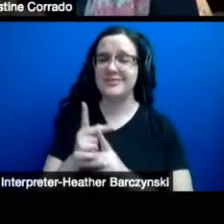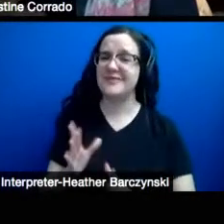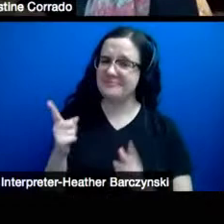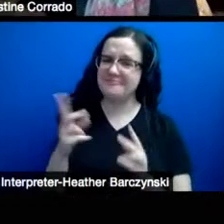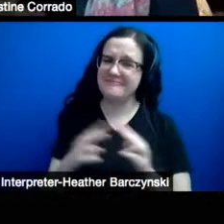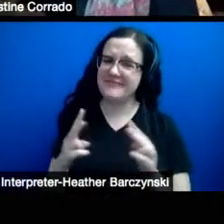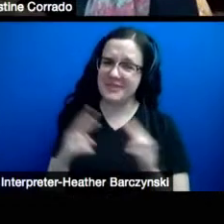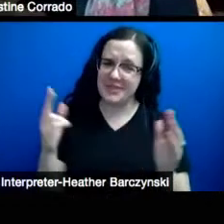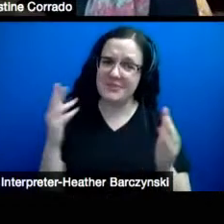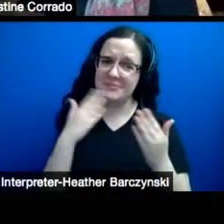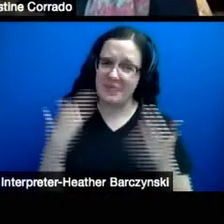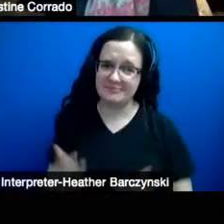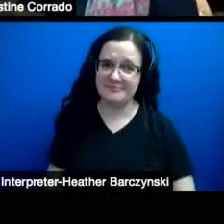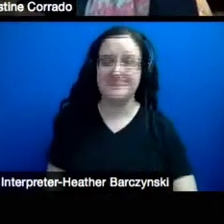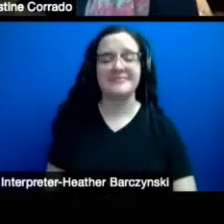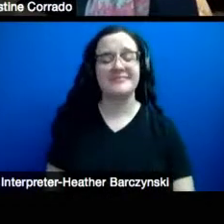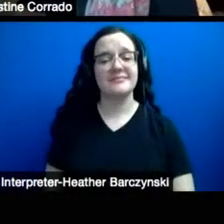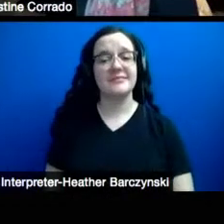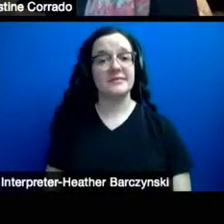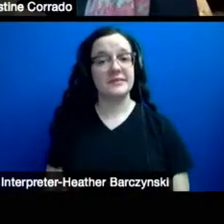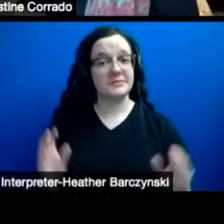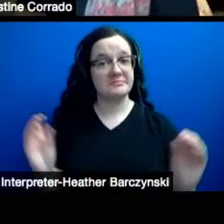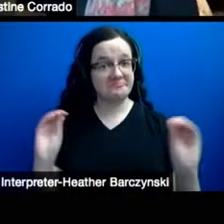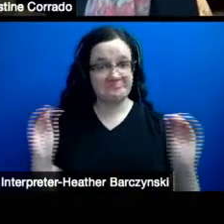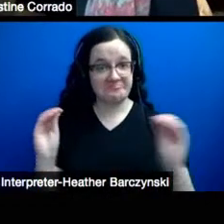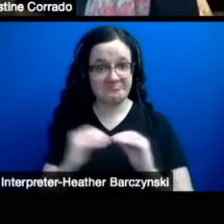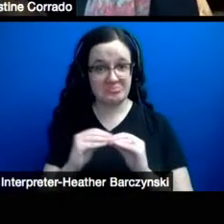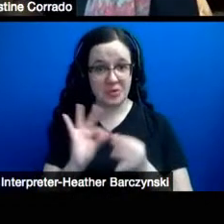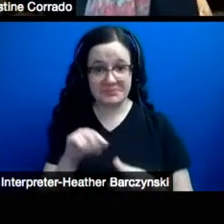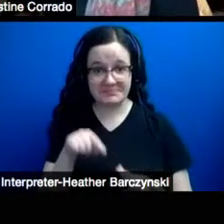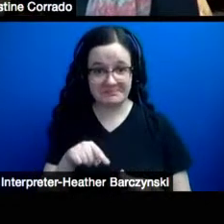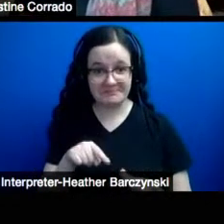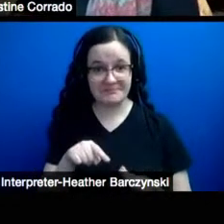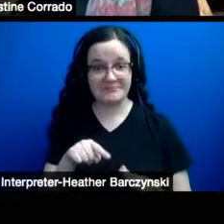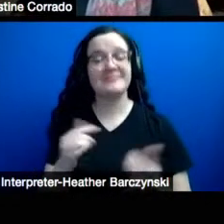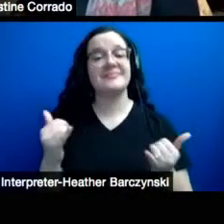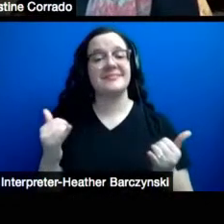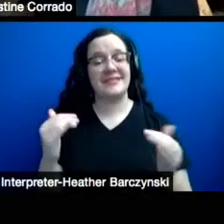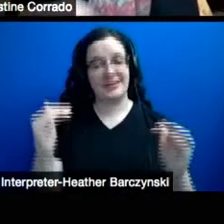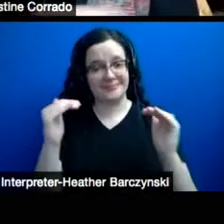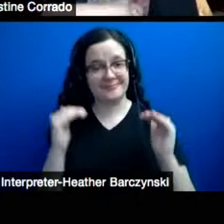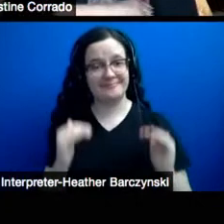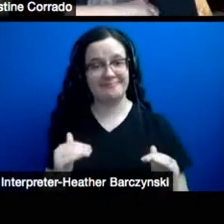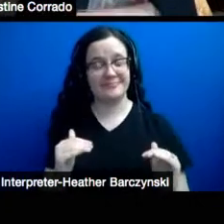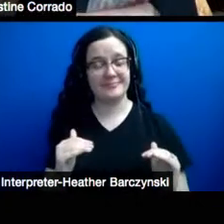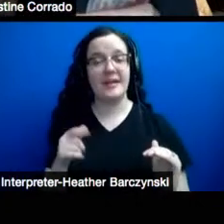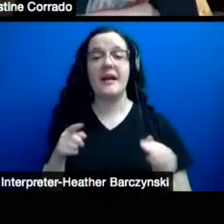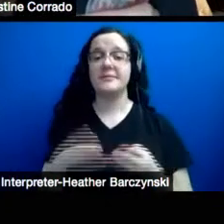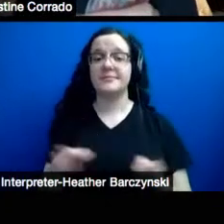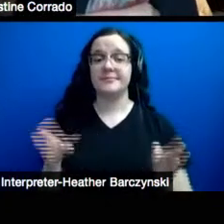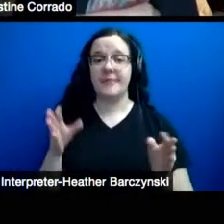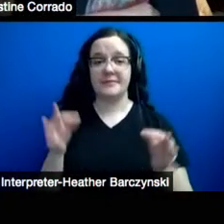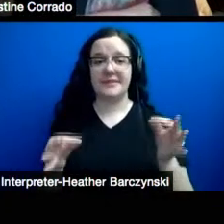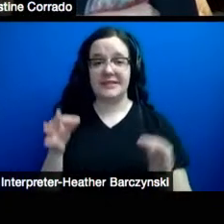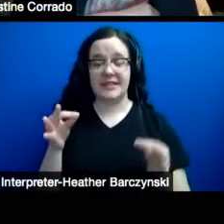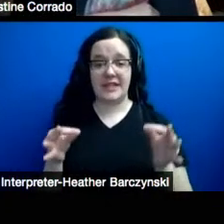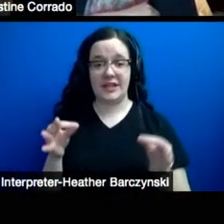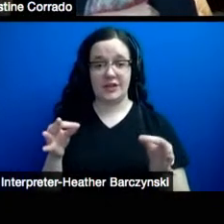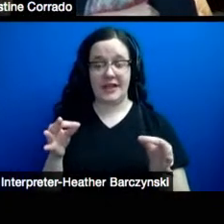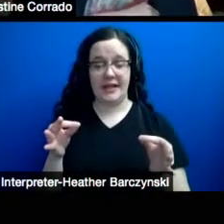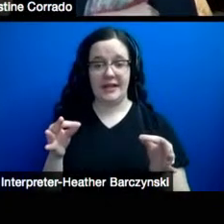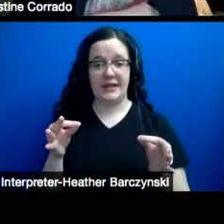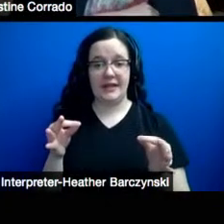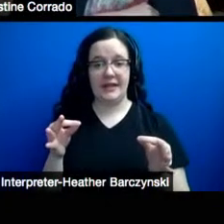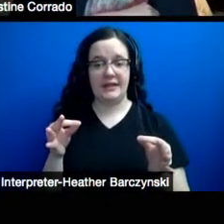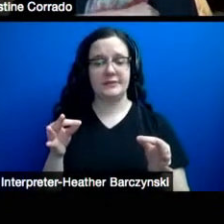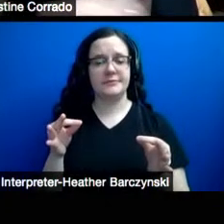is nothing more, then I'll move to the next item, which is a public hearing to